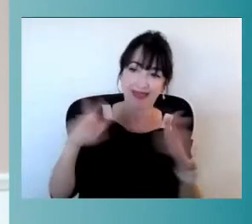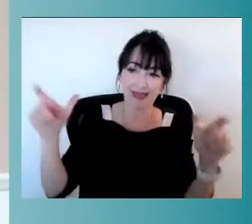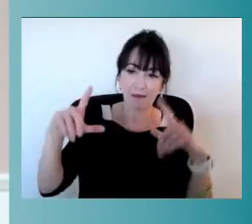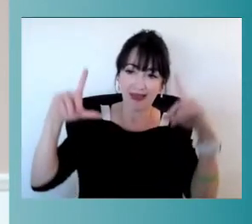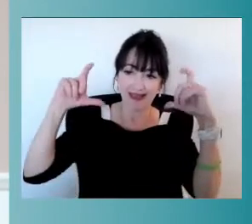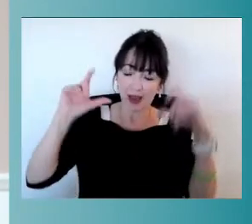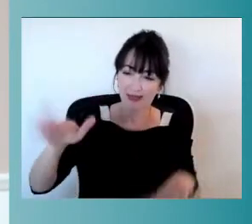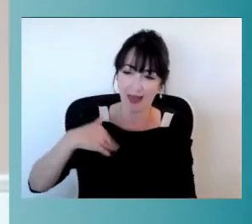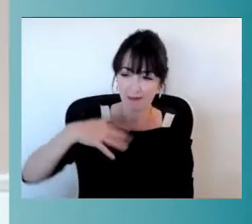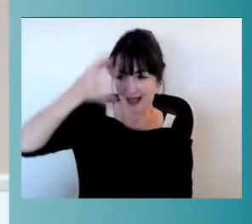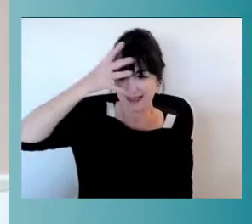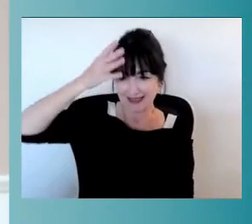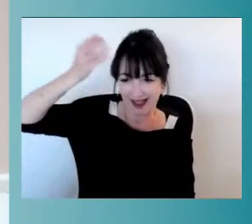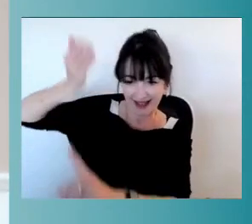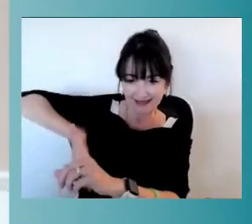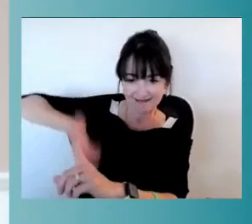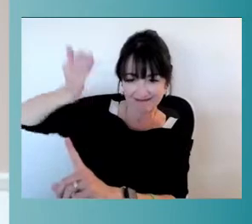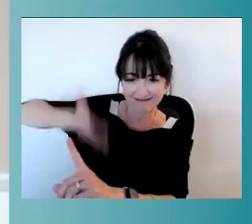Dad.